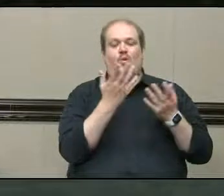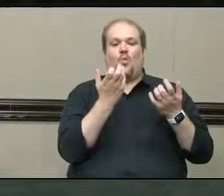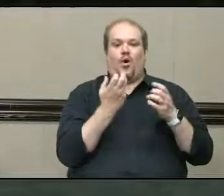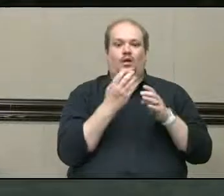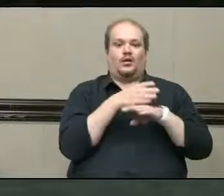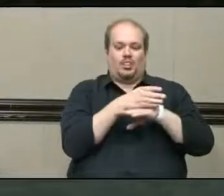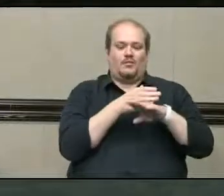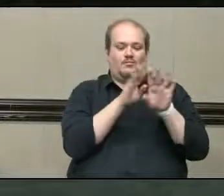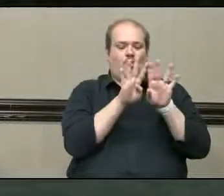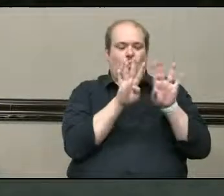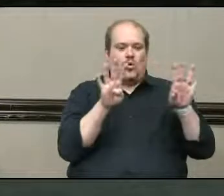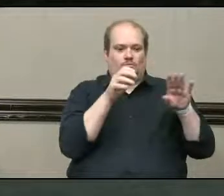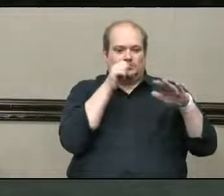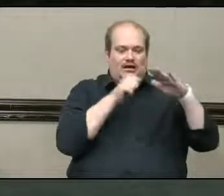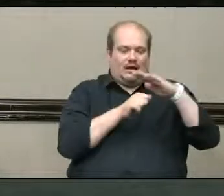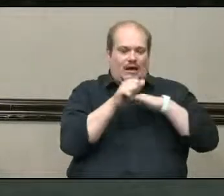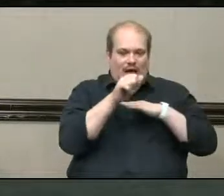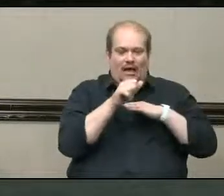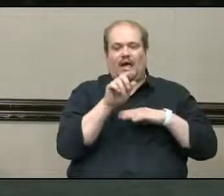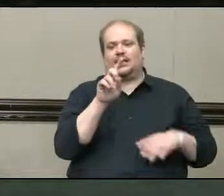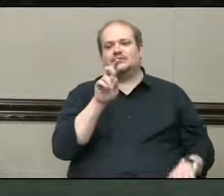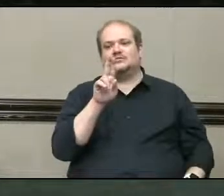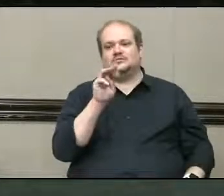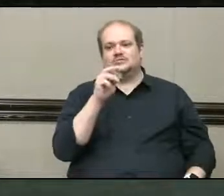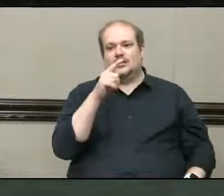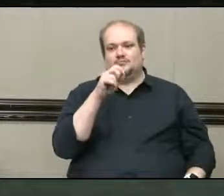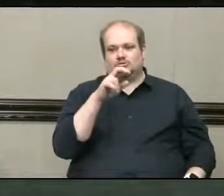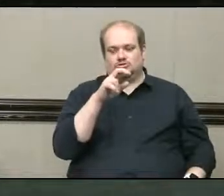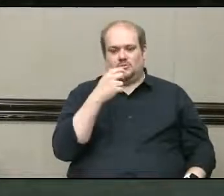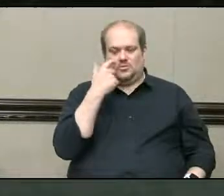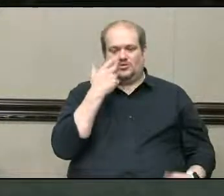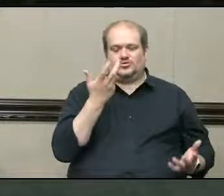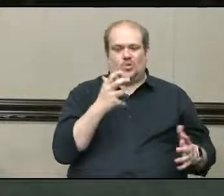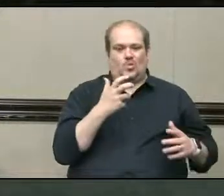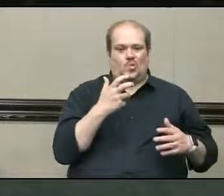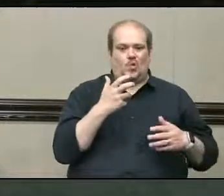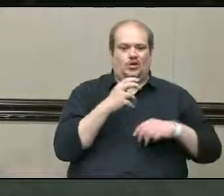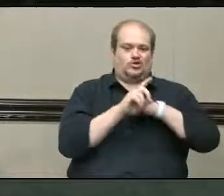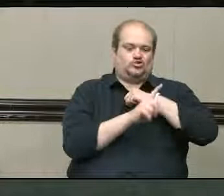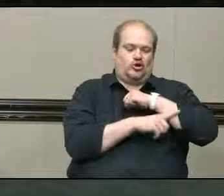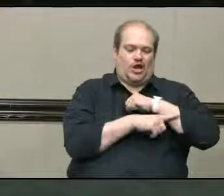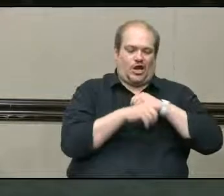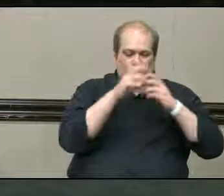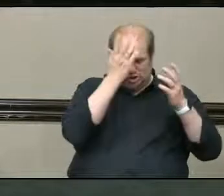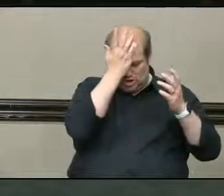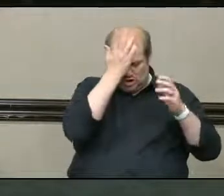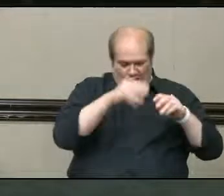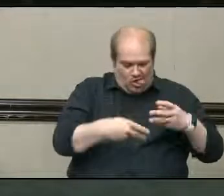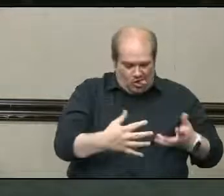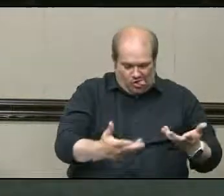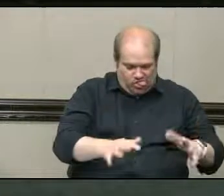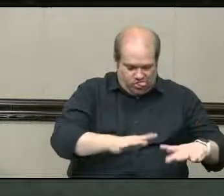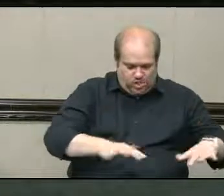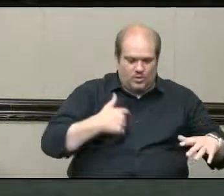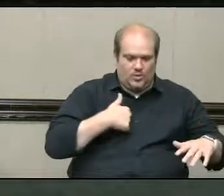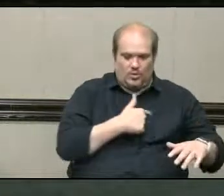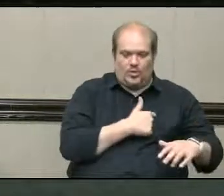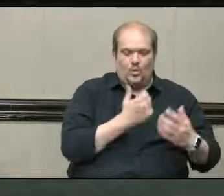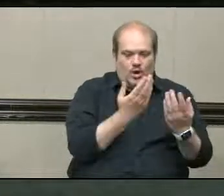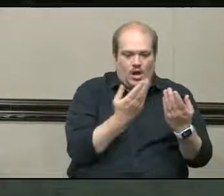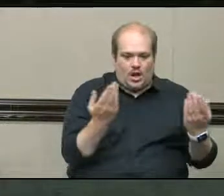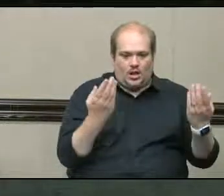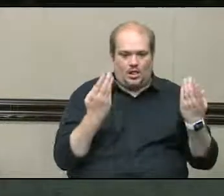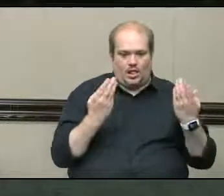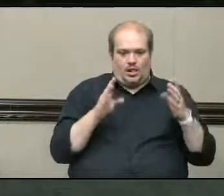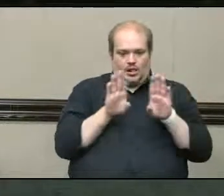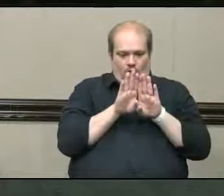to look at a dumpster pad or a dumpster location just in case trash gets out of the dumpster. We want that enclosed